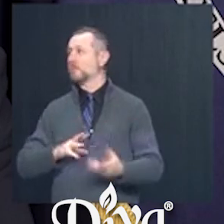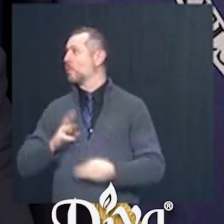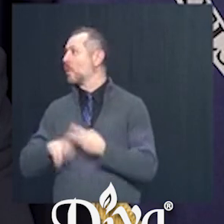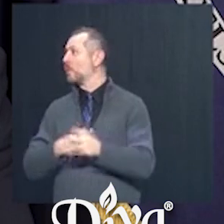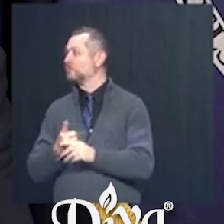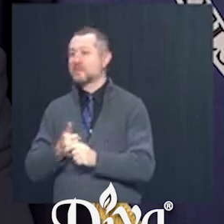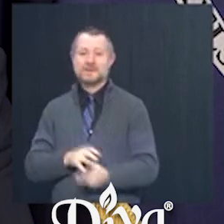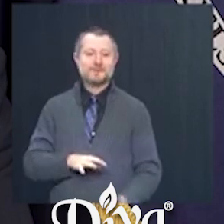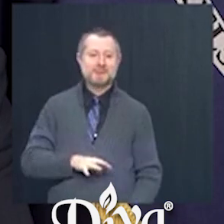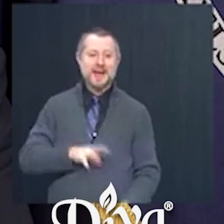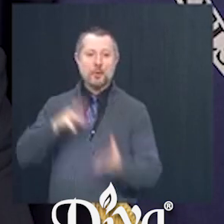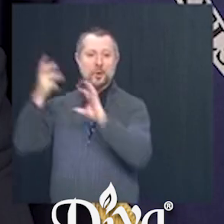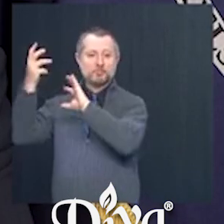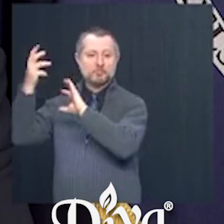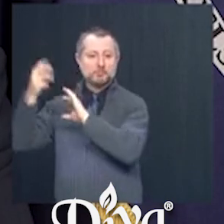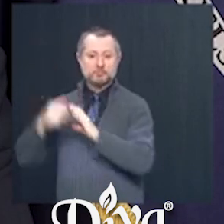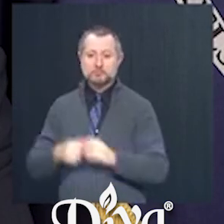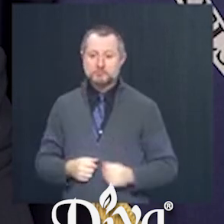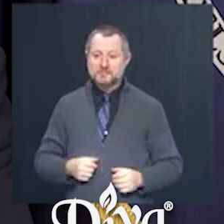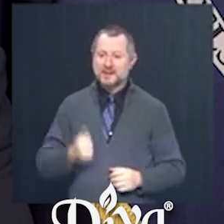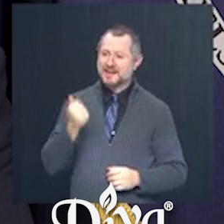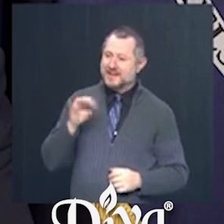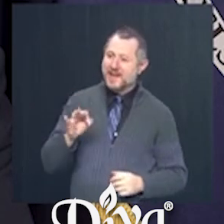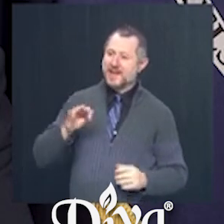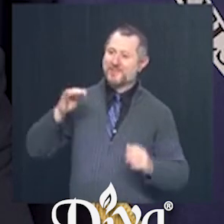It was 19,000.